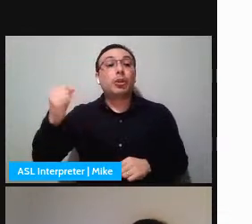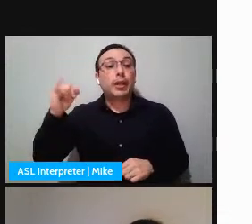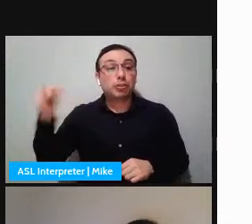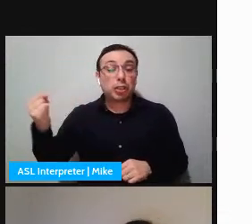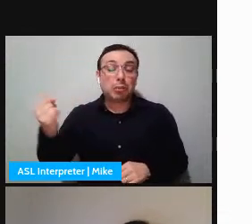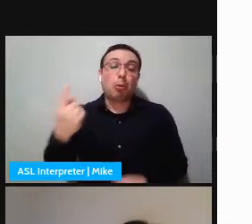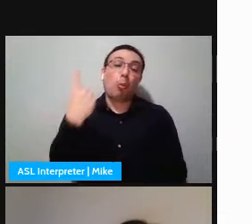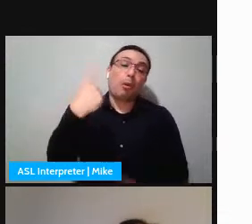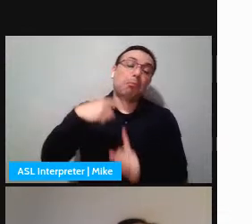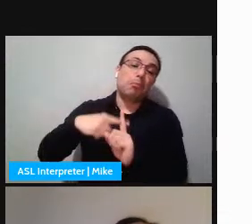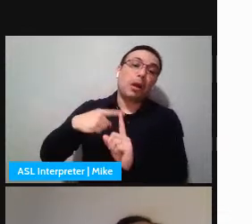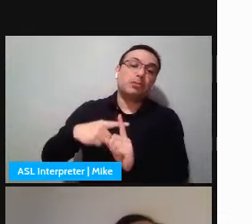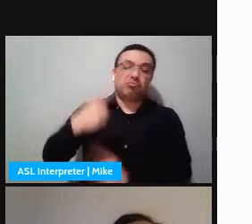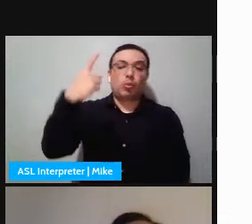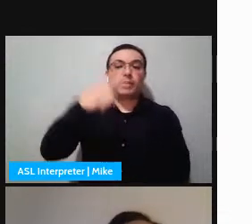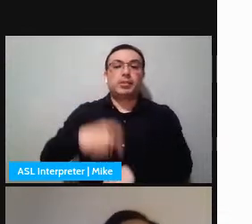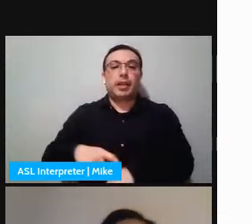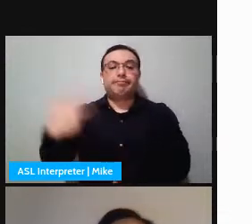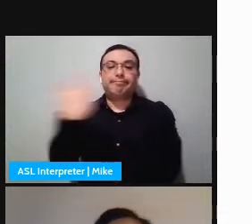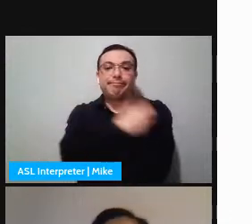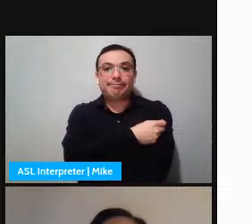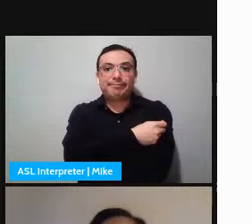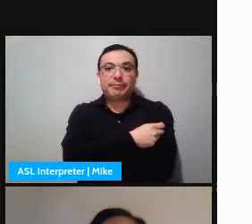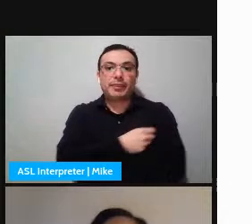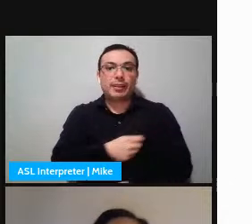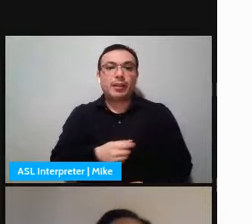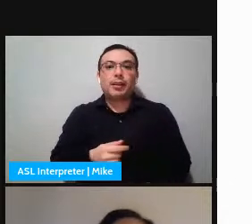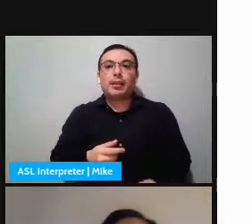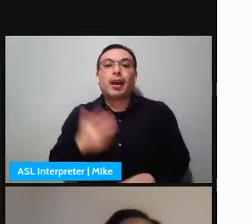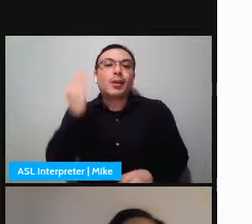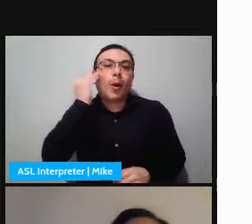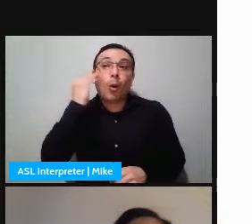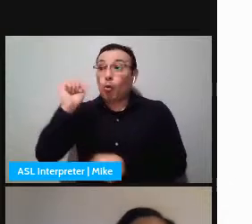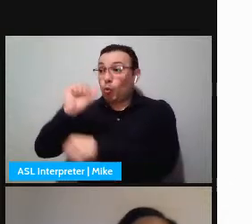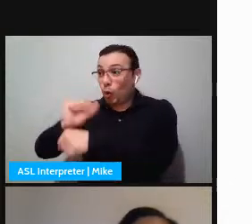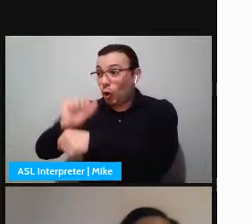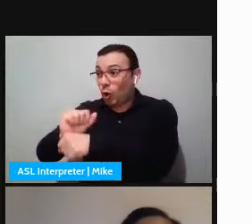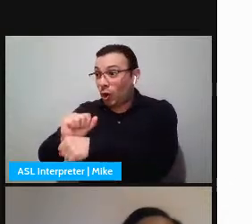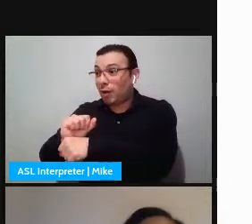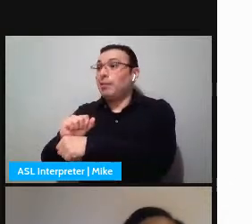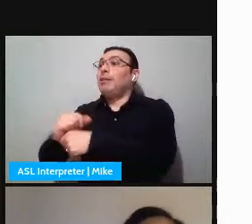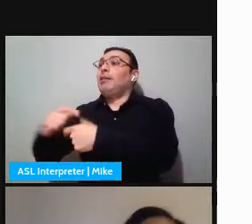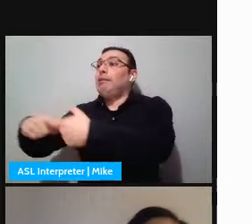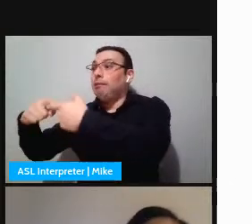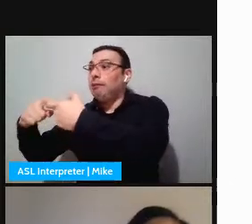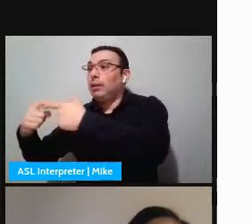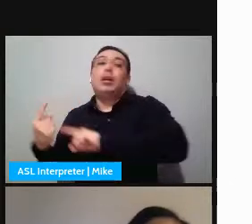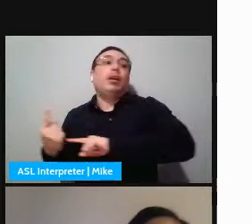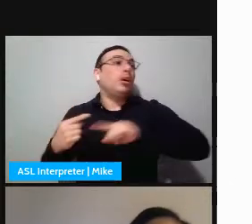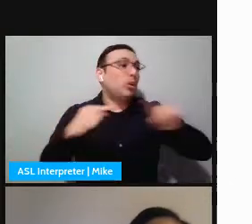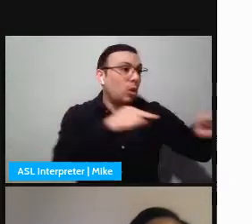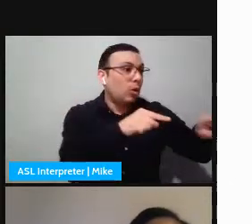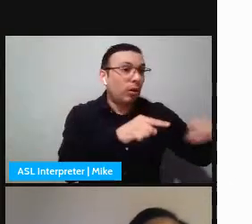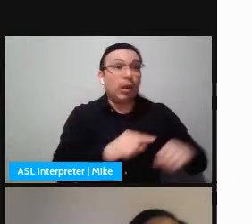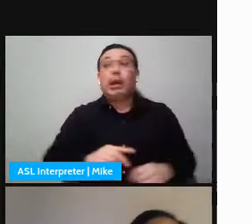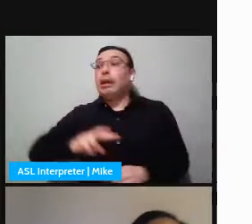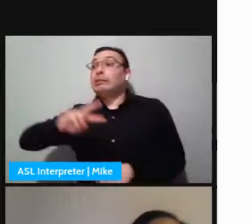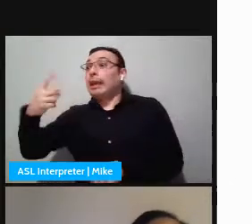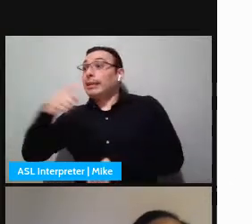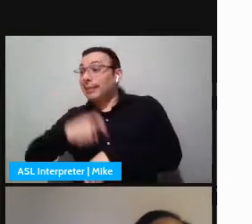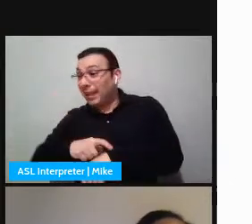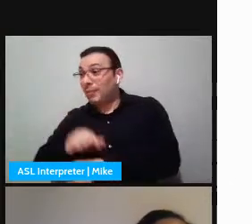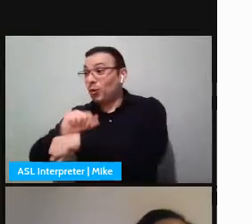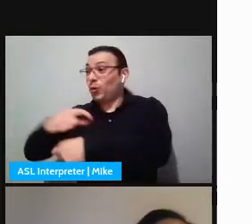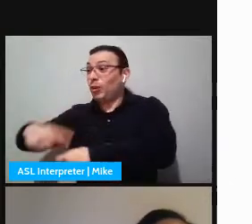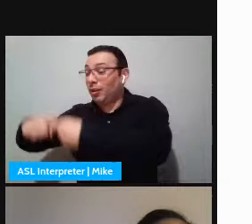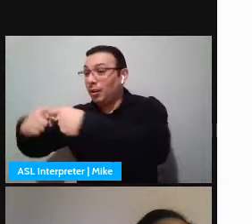So for many people, not having to get off your job and just being able to do that one dose and not having to arrange to get off a second time,